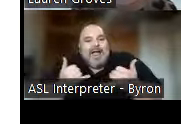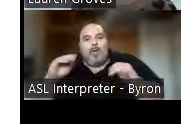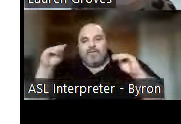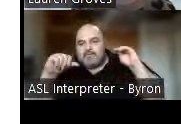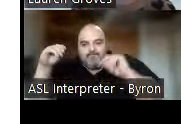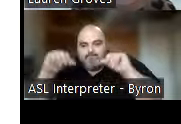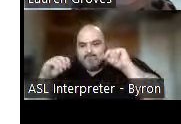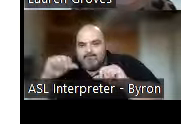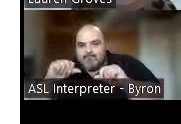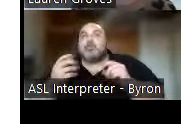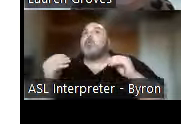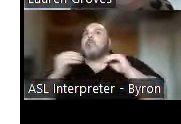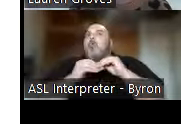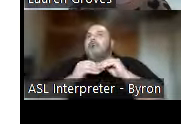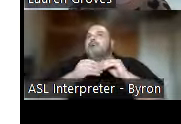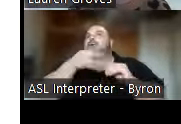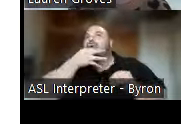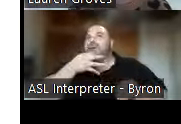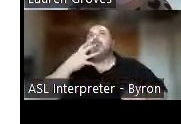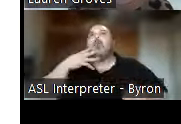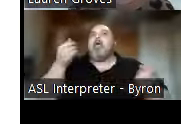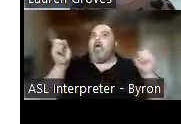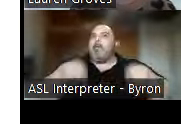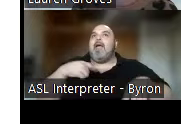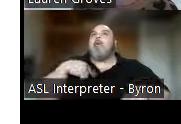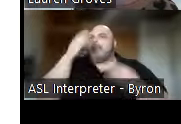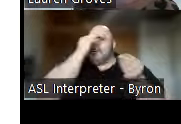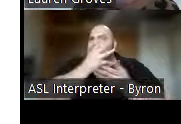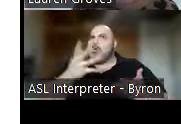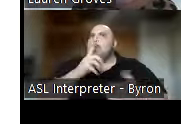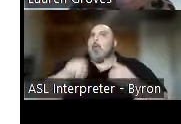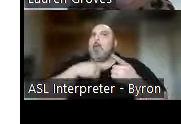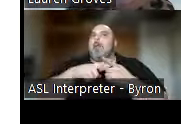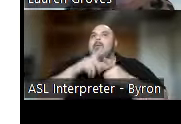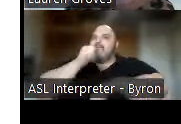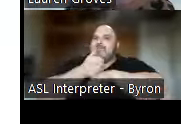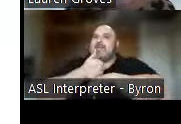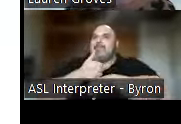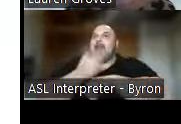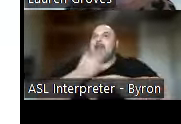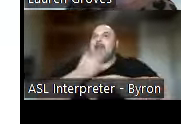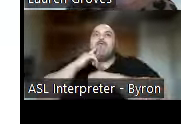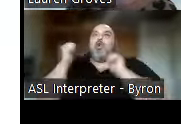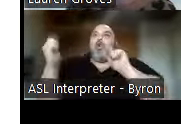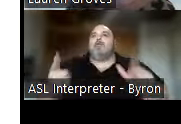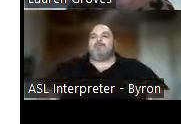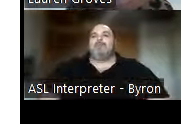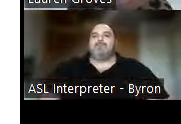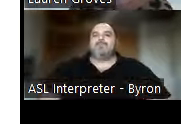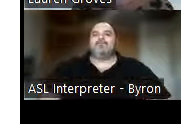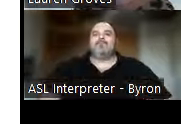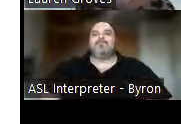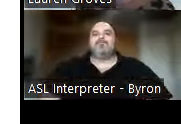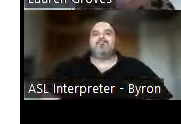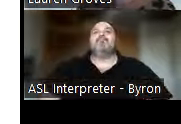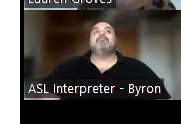So more to come on that. And I look forward to sharing with you all when we have that, set up and available for everyone.